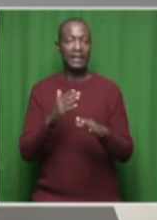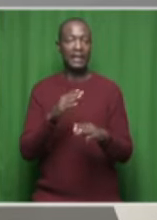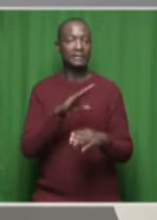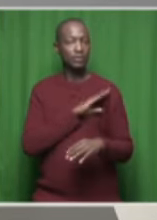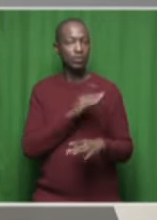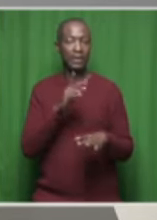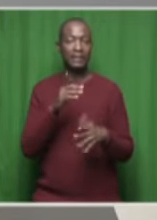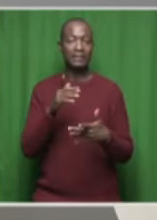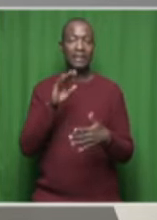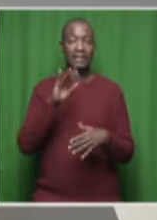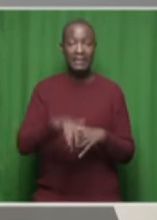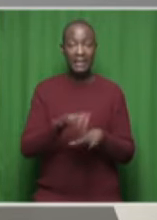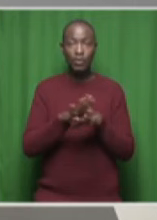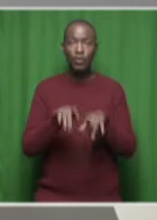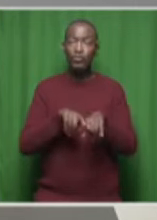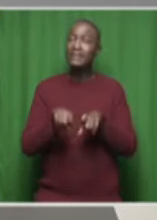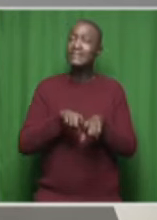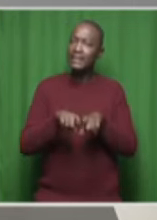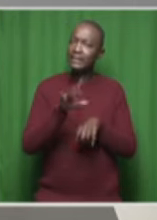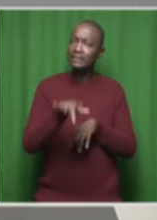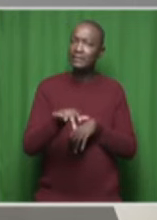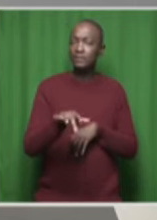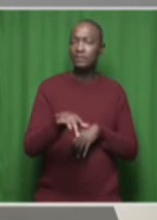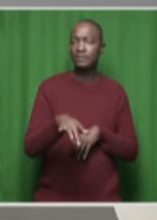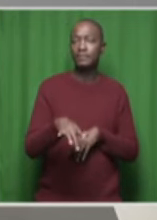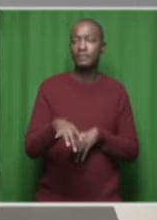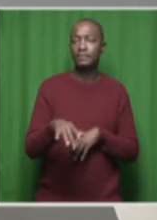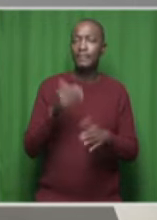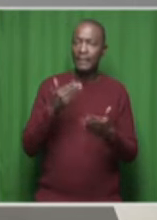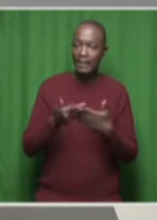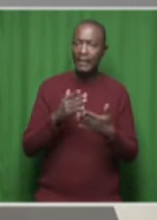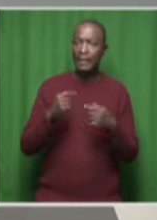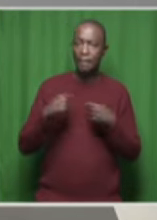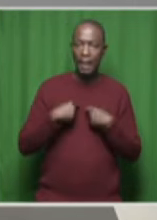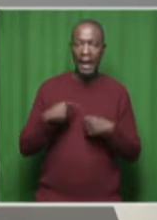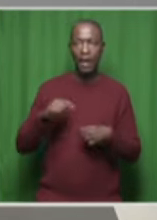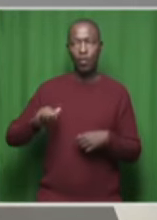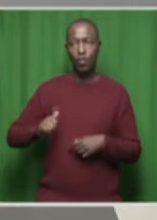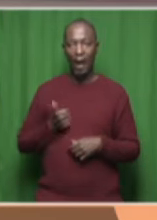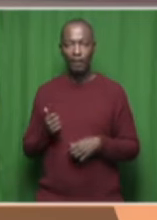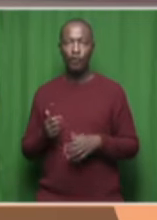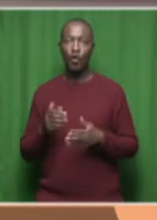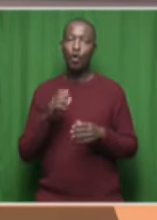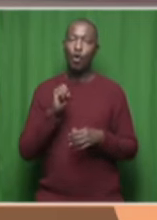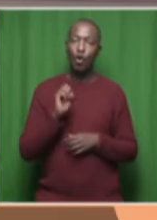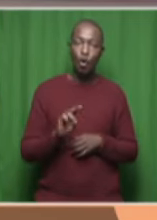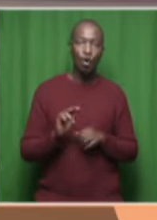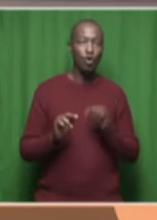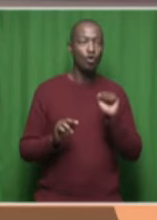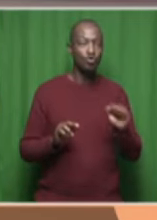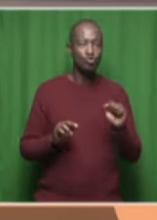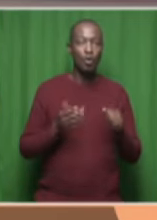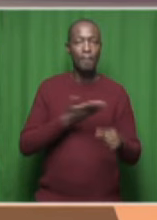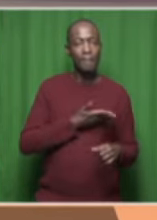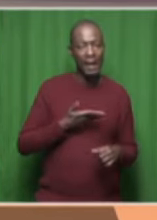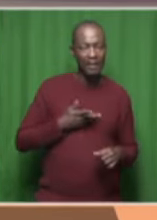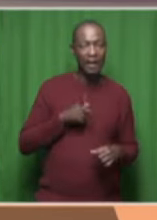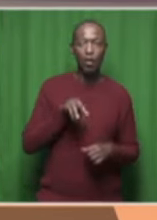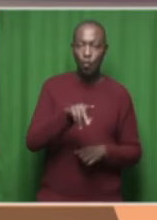the acid test is, can my wife or your mother walk alone at